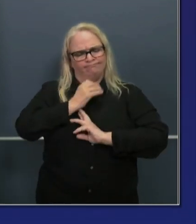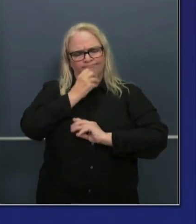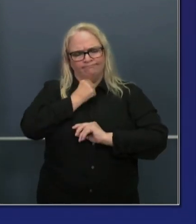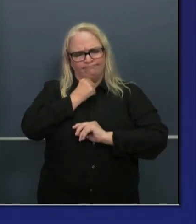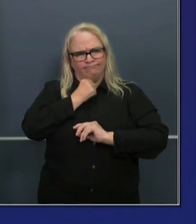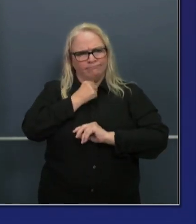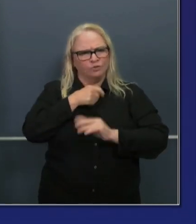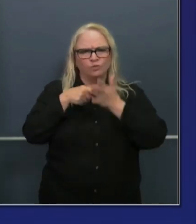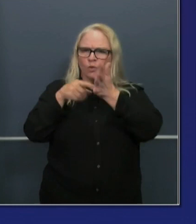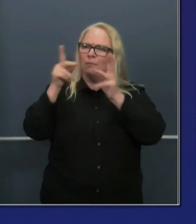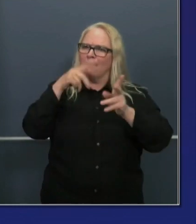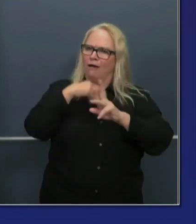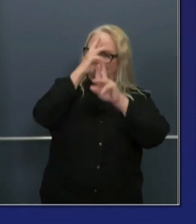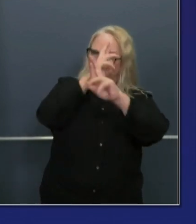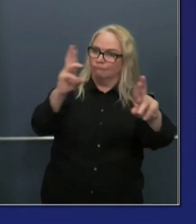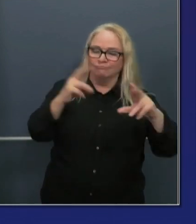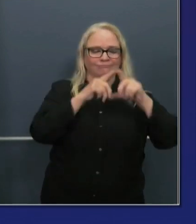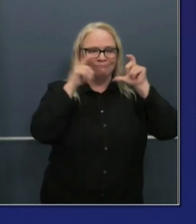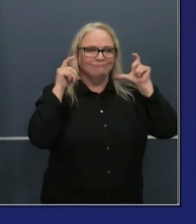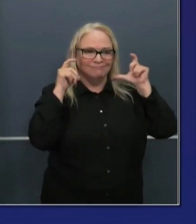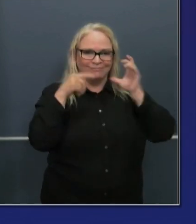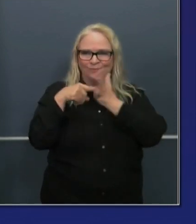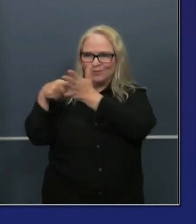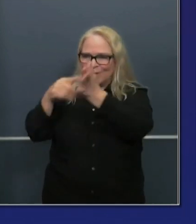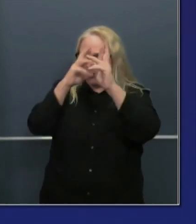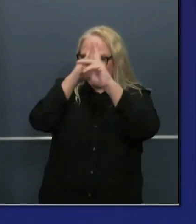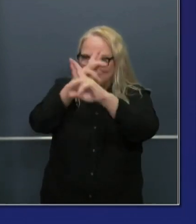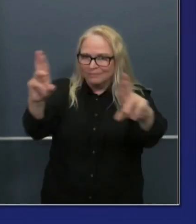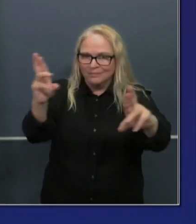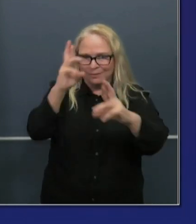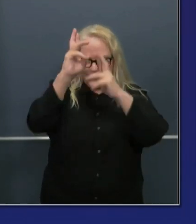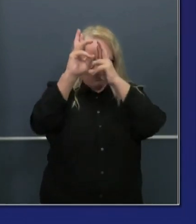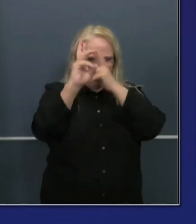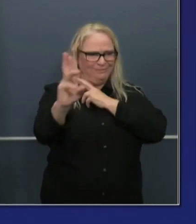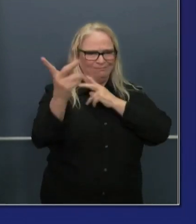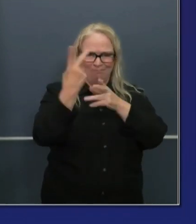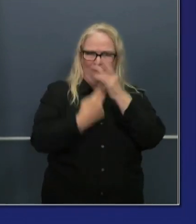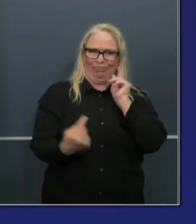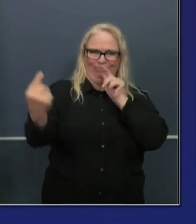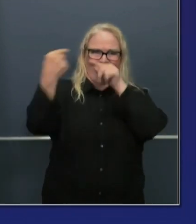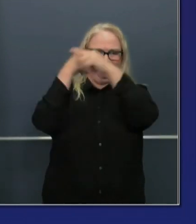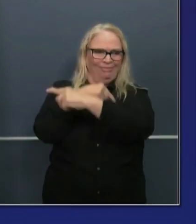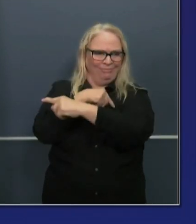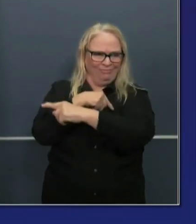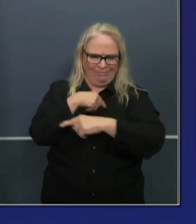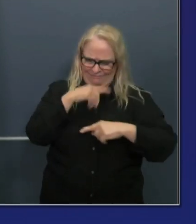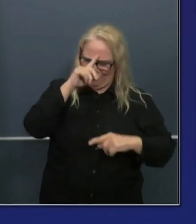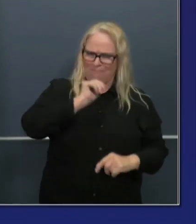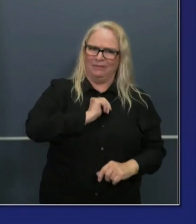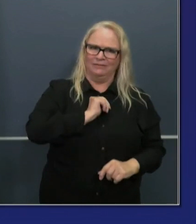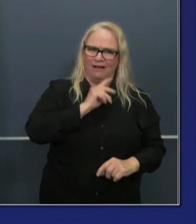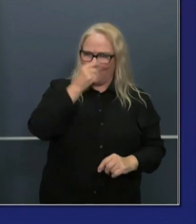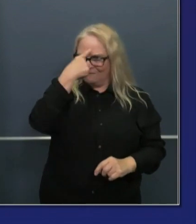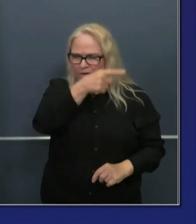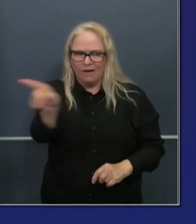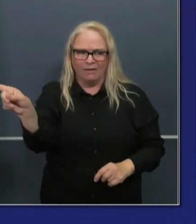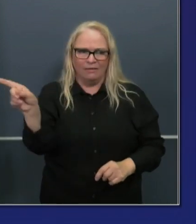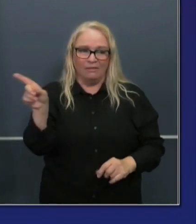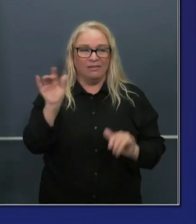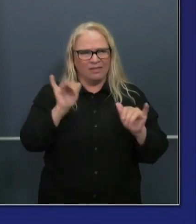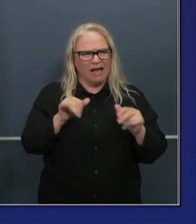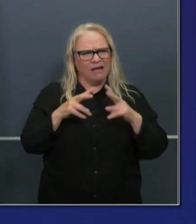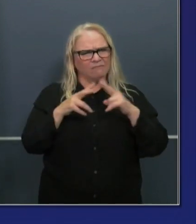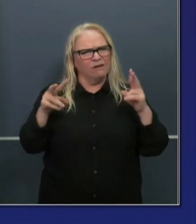of someone who wants to solve a problem, take responsibility. I think that's a beautiful thing. And I'll tell you, the spirit of our